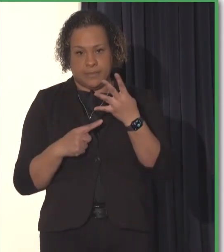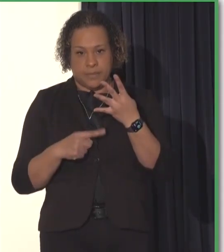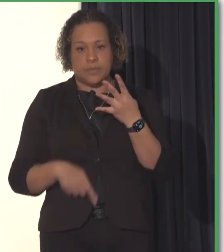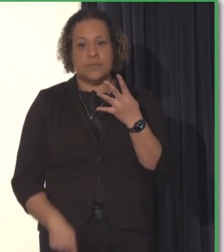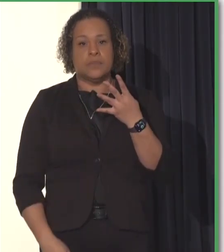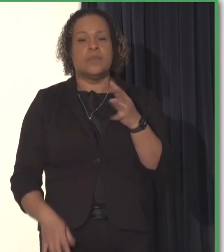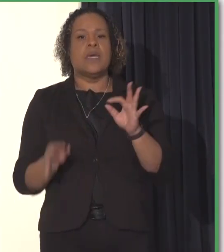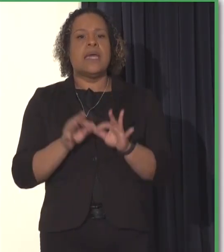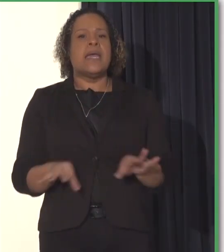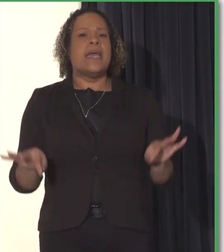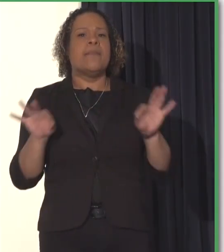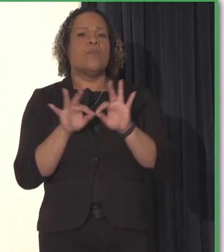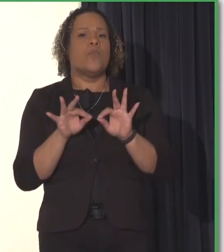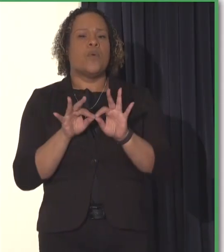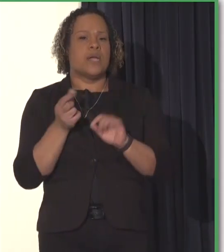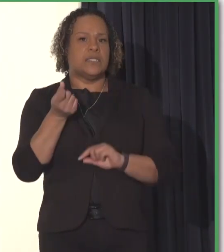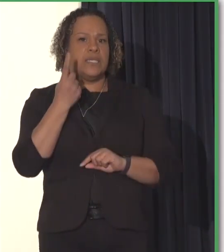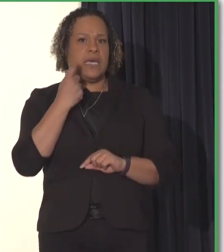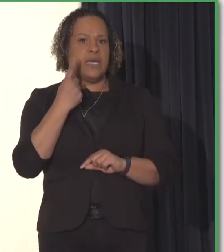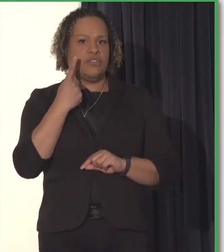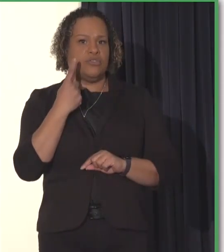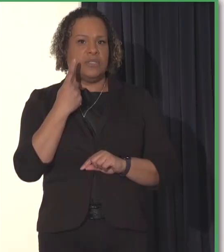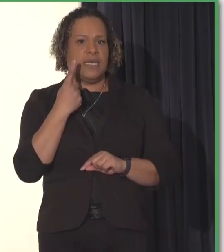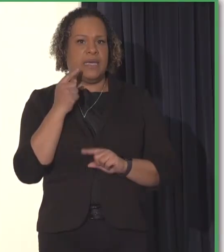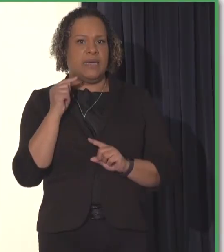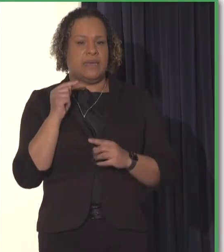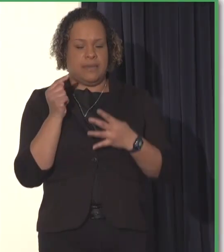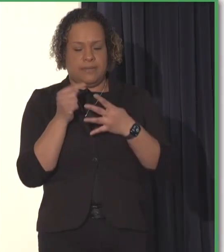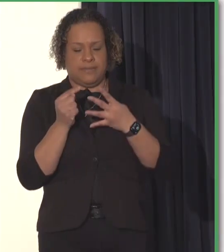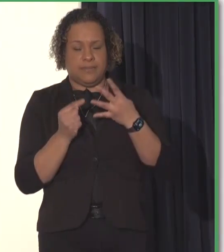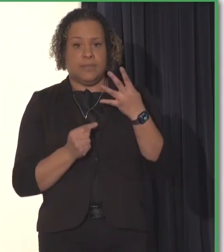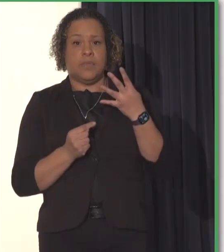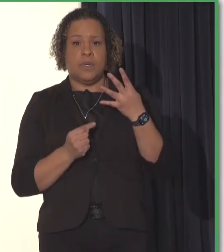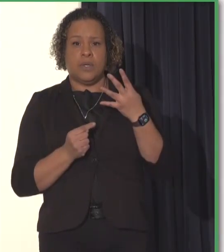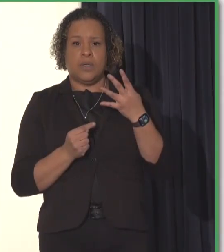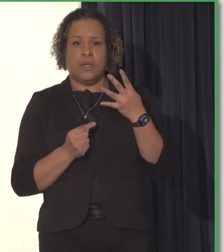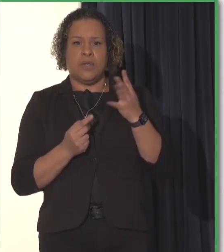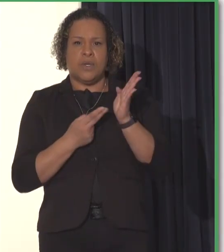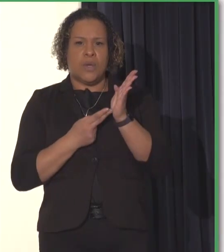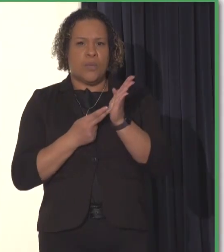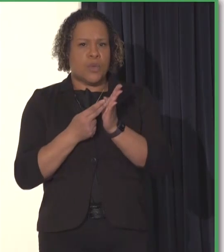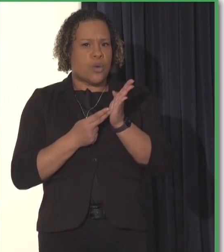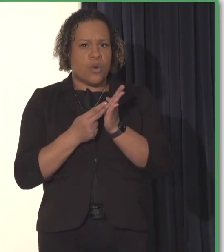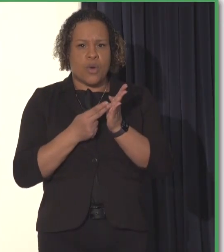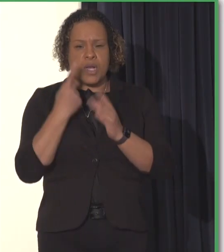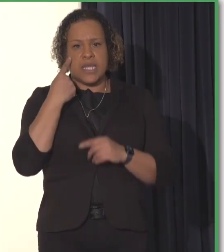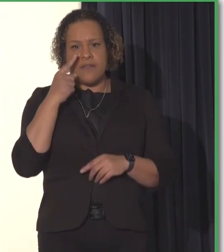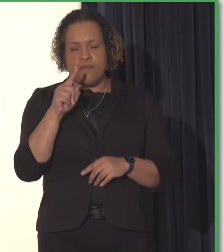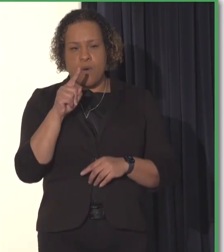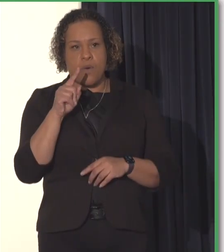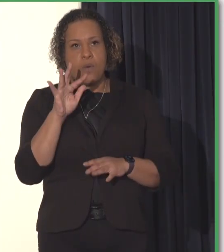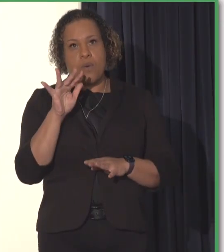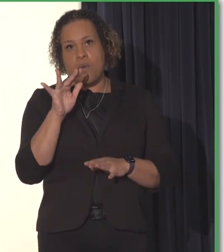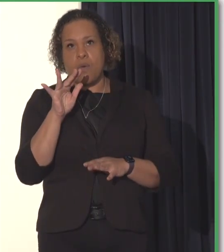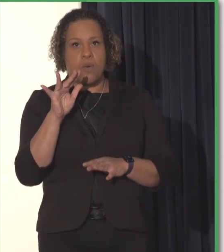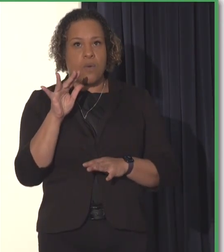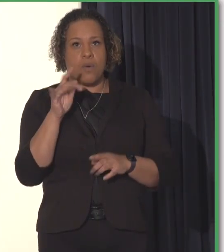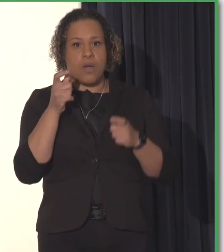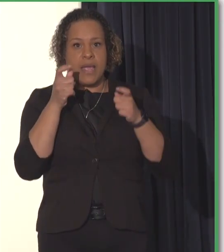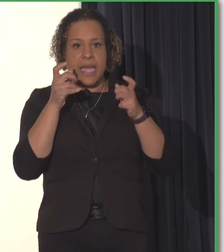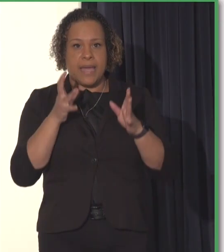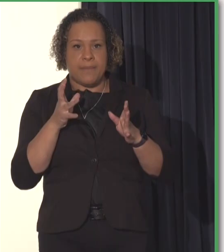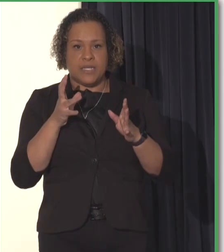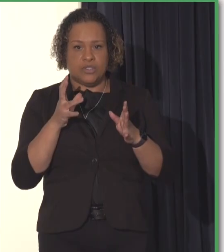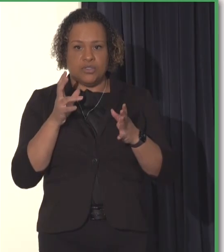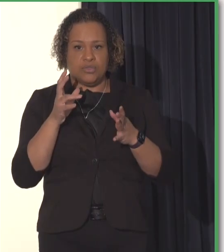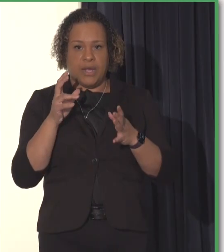It's important to understand that these are purely for administrative reasons. There's